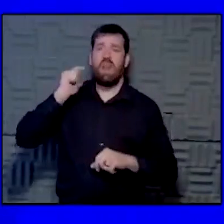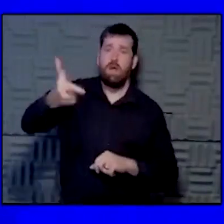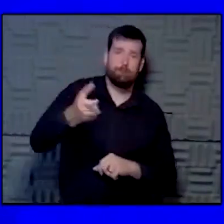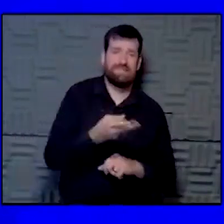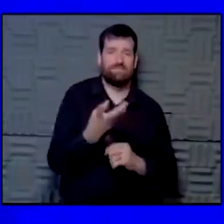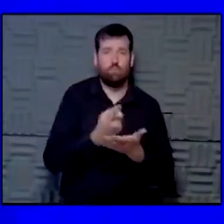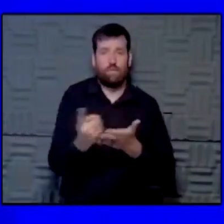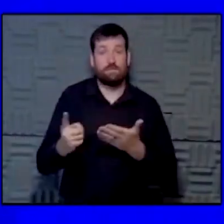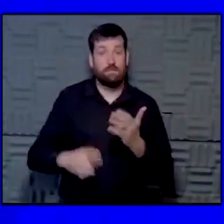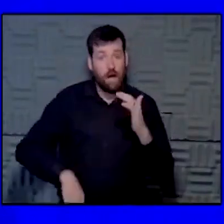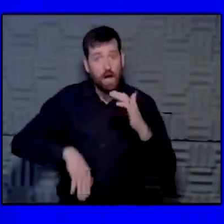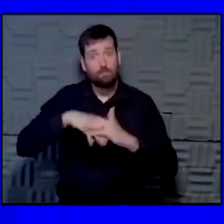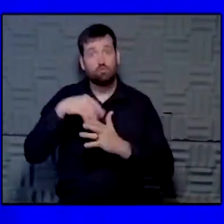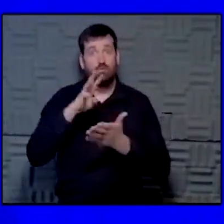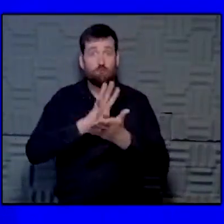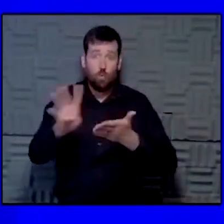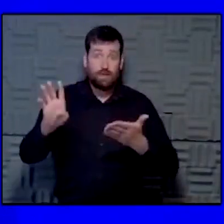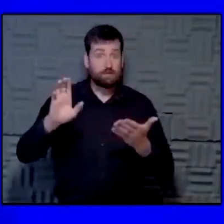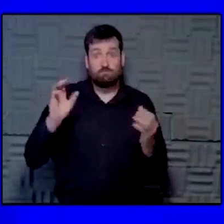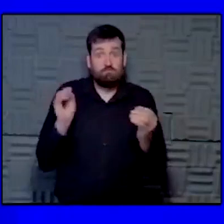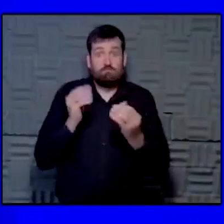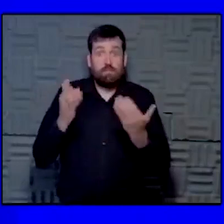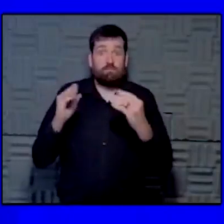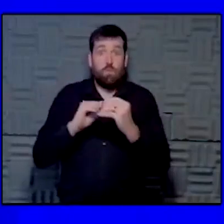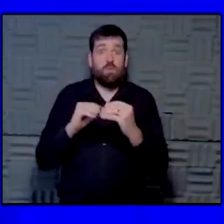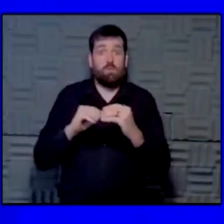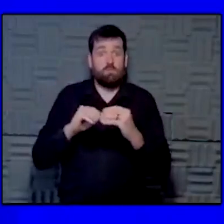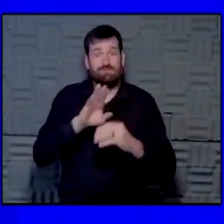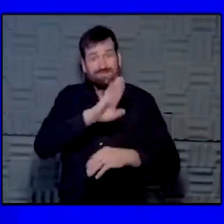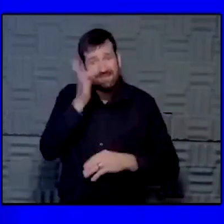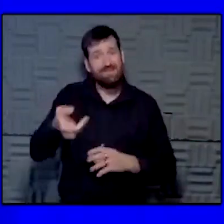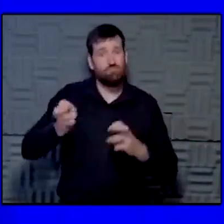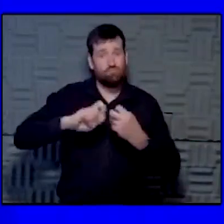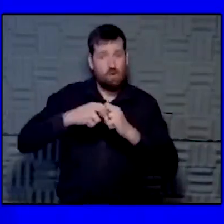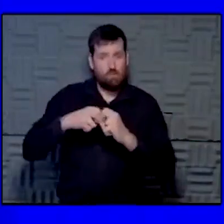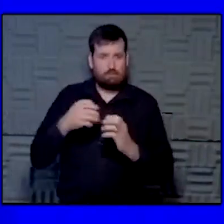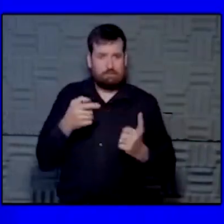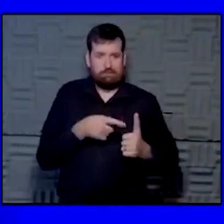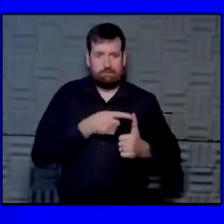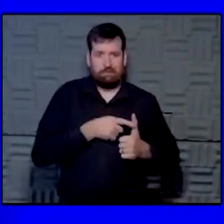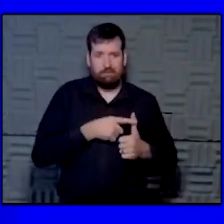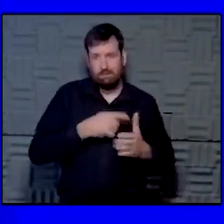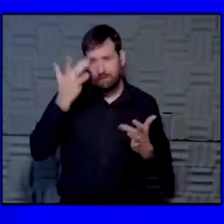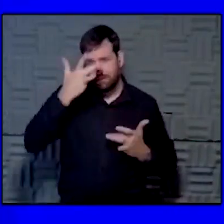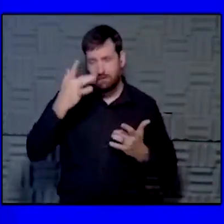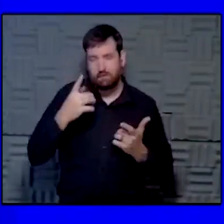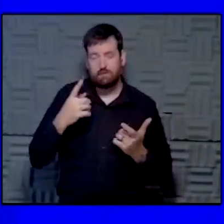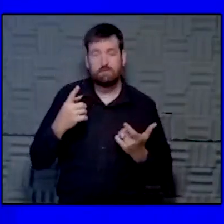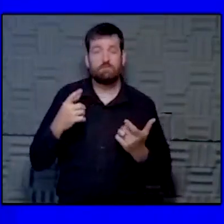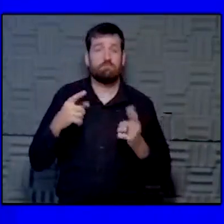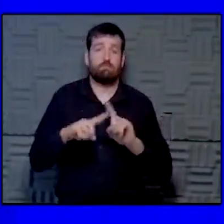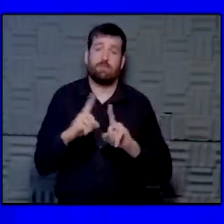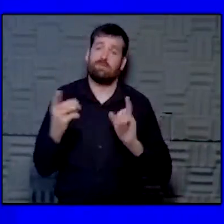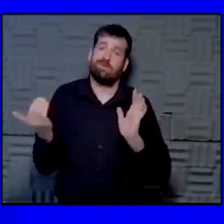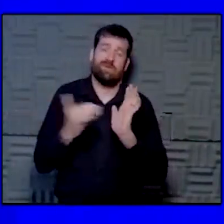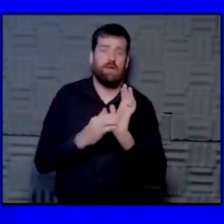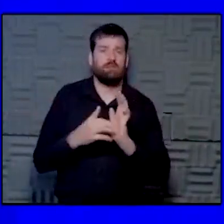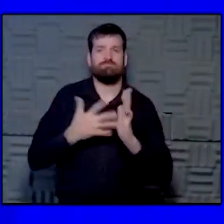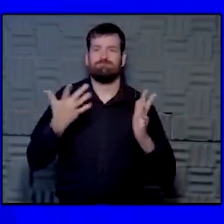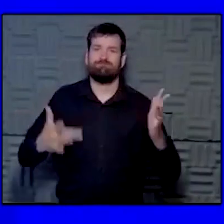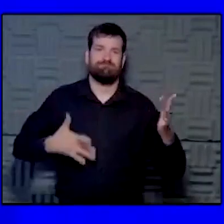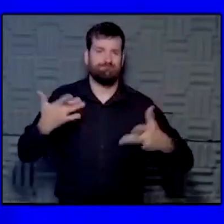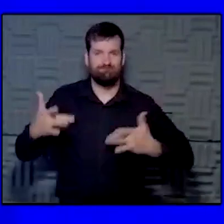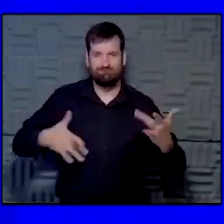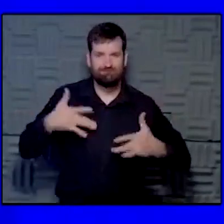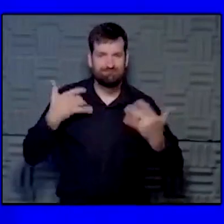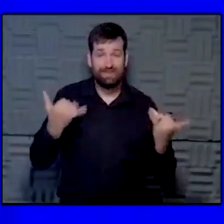later, up to 4 weeks or more later. They can develop a new problem they never even had with the acute illness. But also certainly echo the excitement that we have